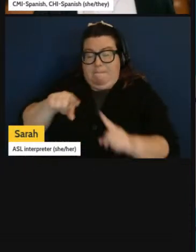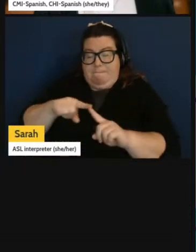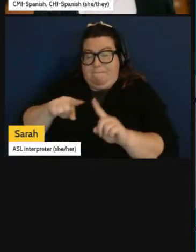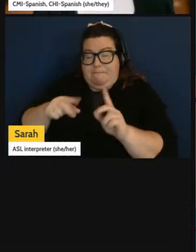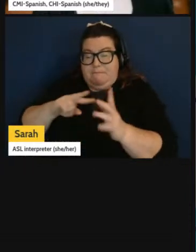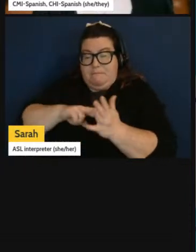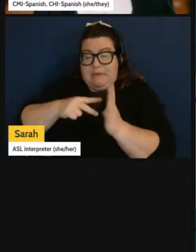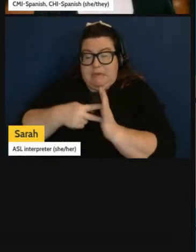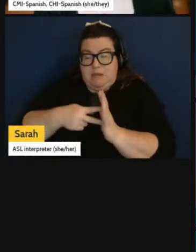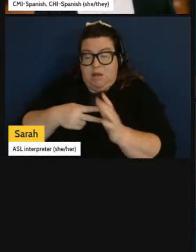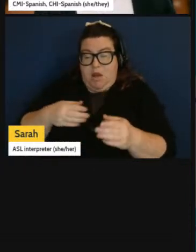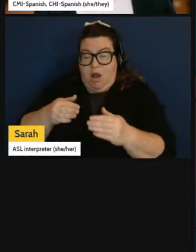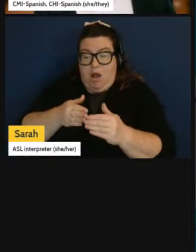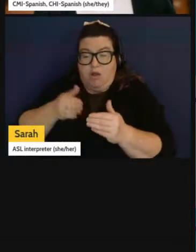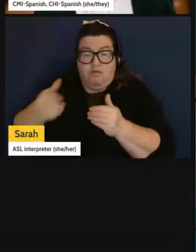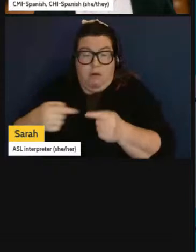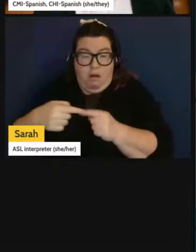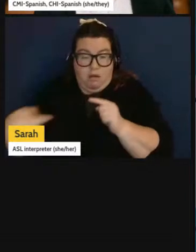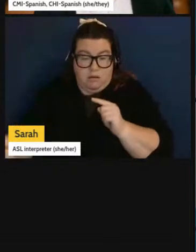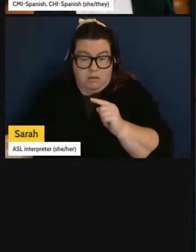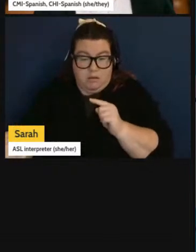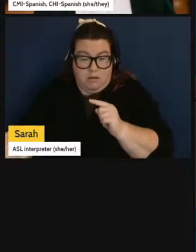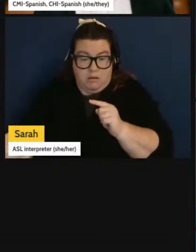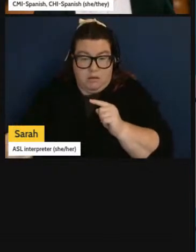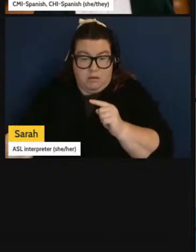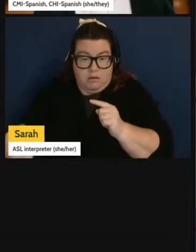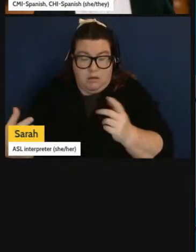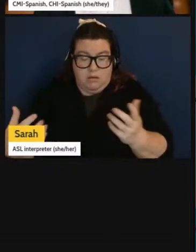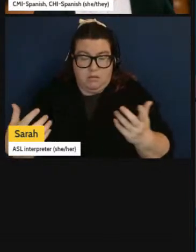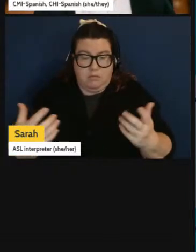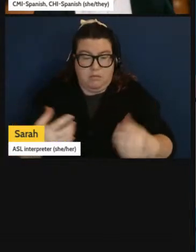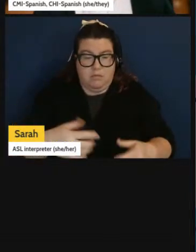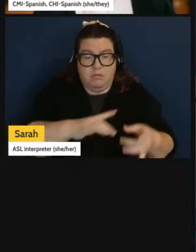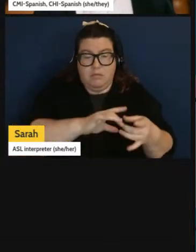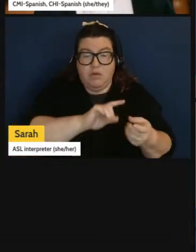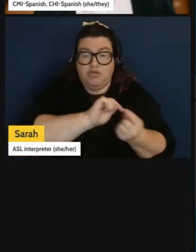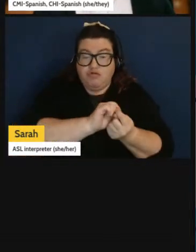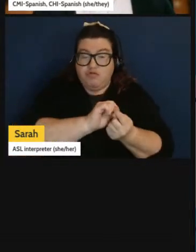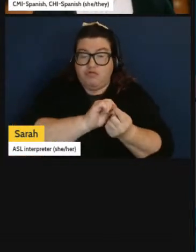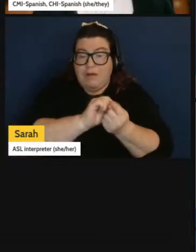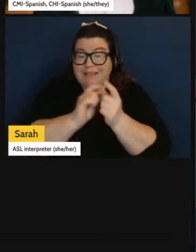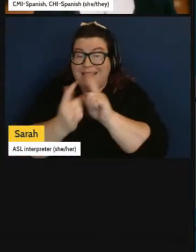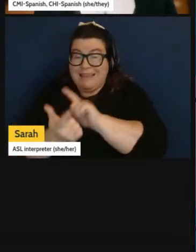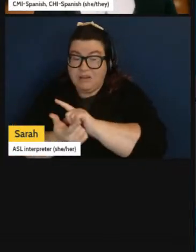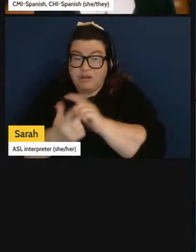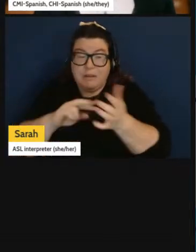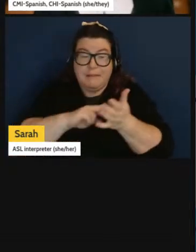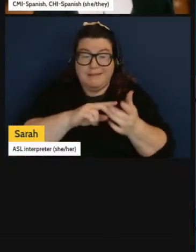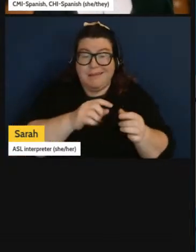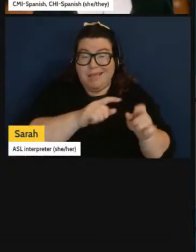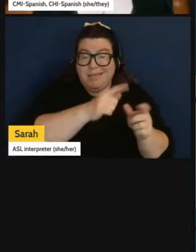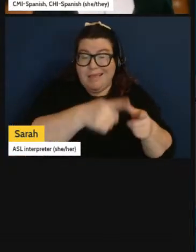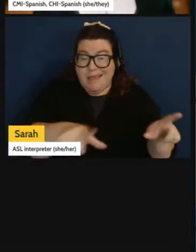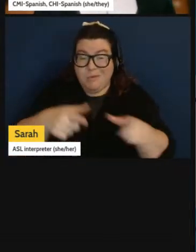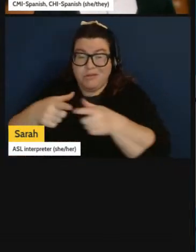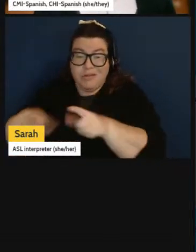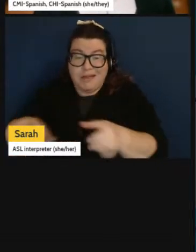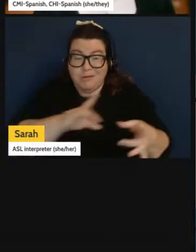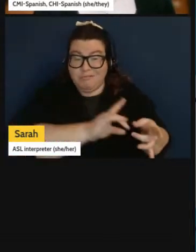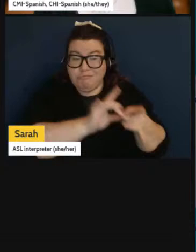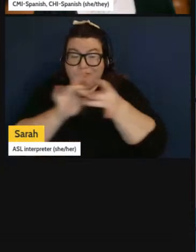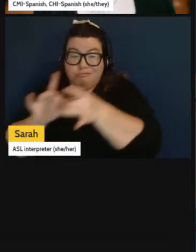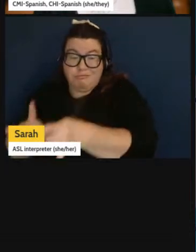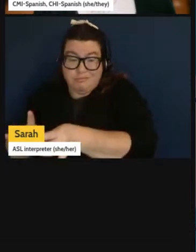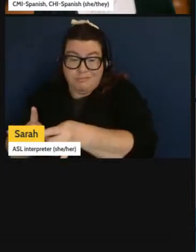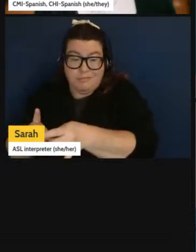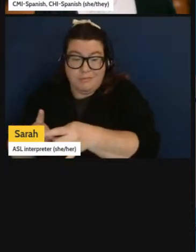Translation means taking something from one language across to another. So transgender is crossing over the line from the gender